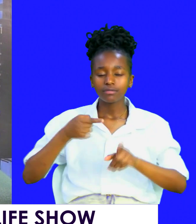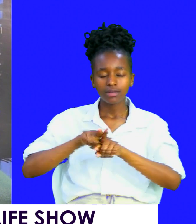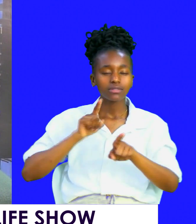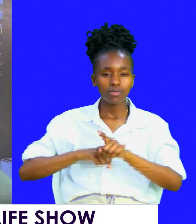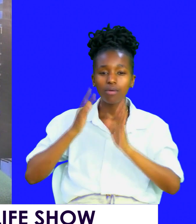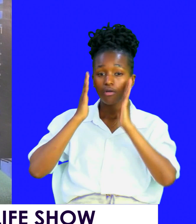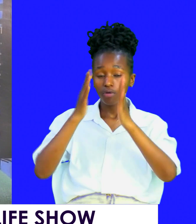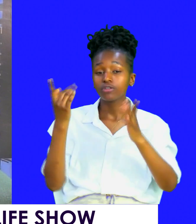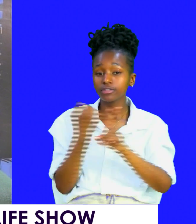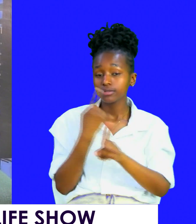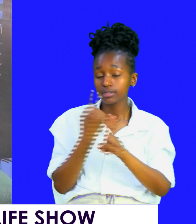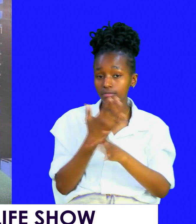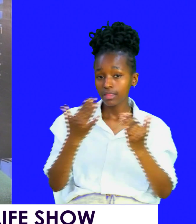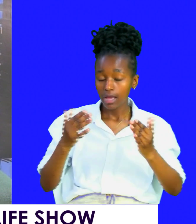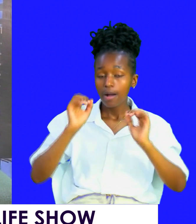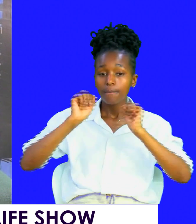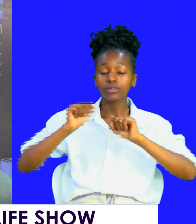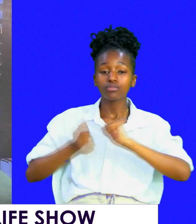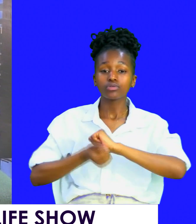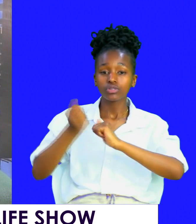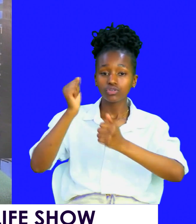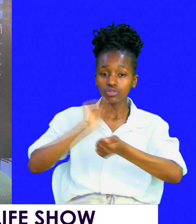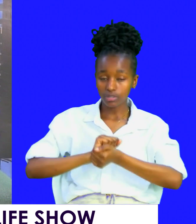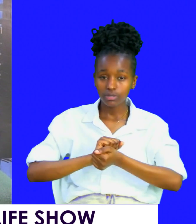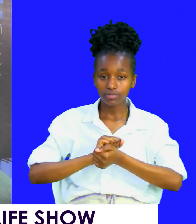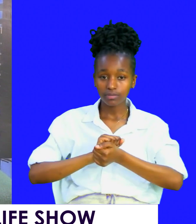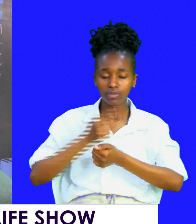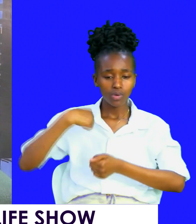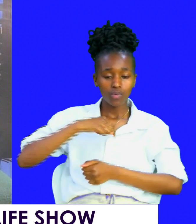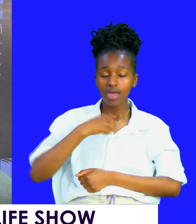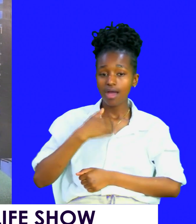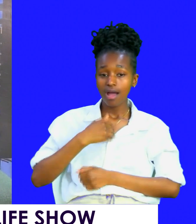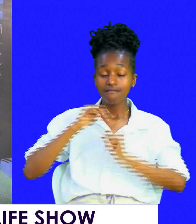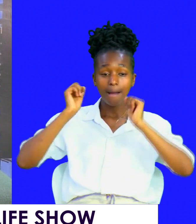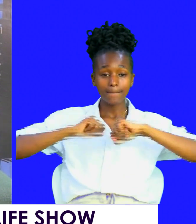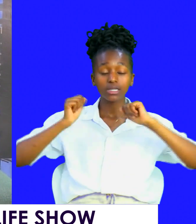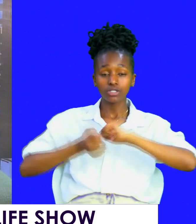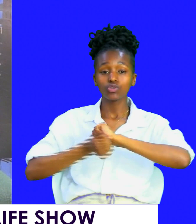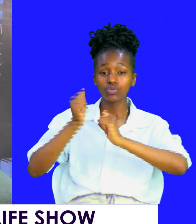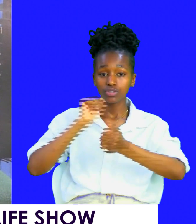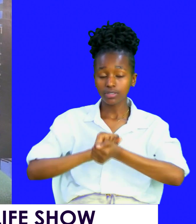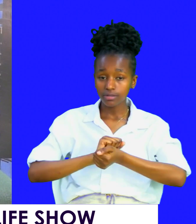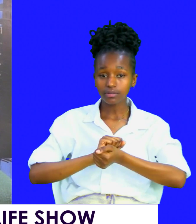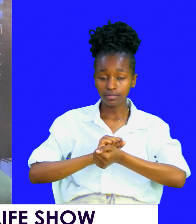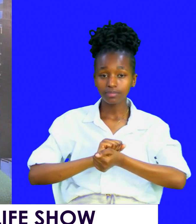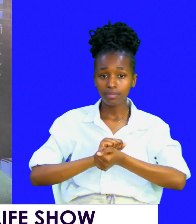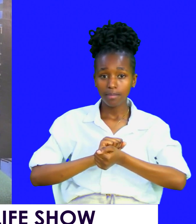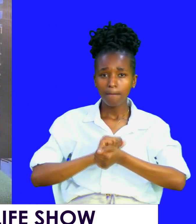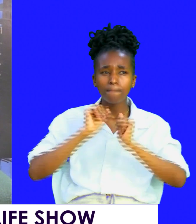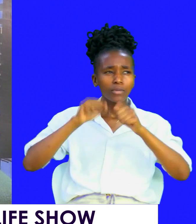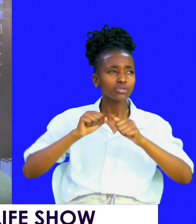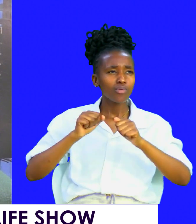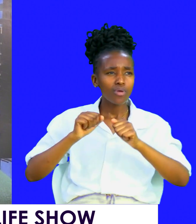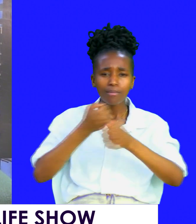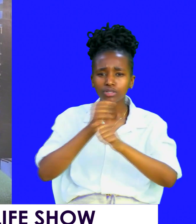can change. They can change. We all have an ability to change. There is only one being that may not change, and that